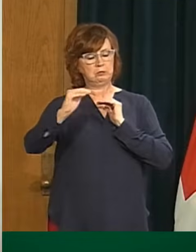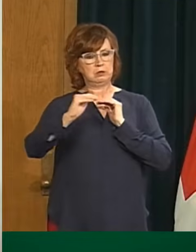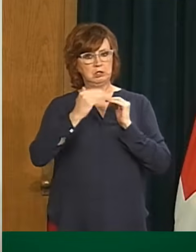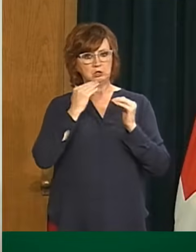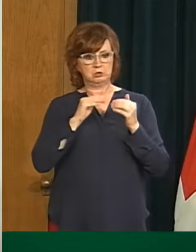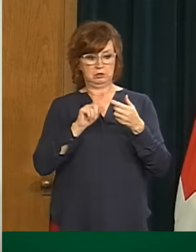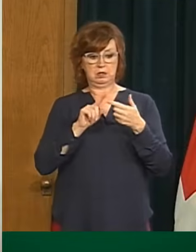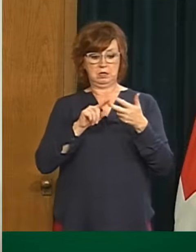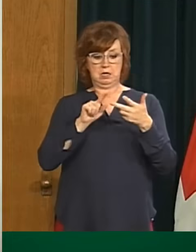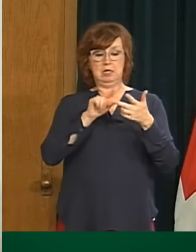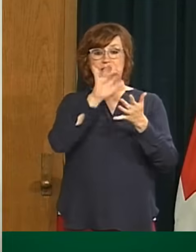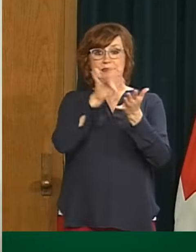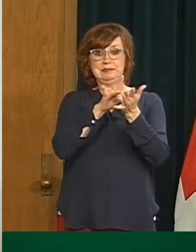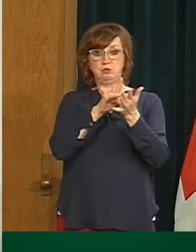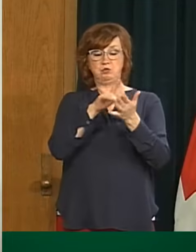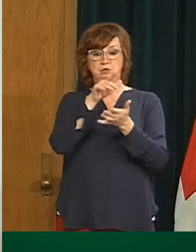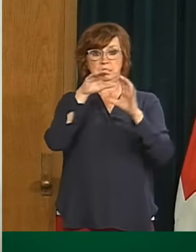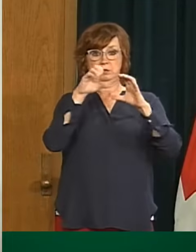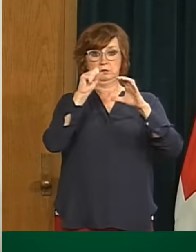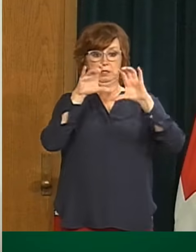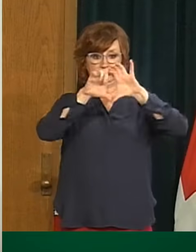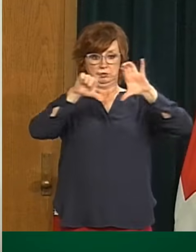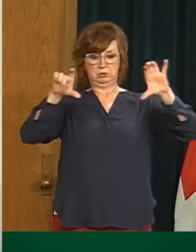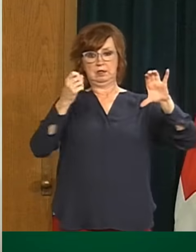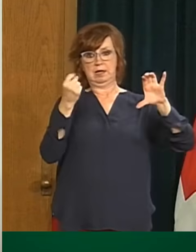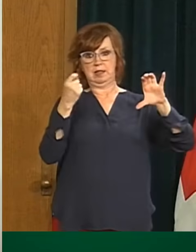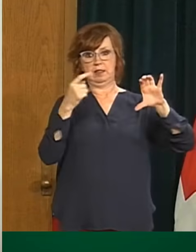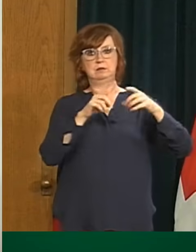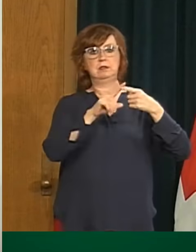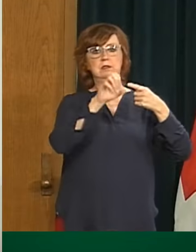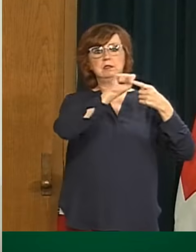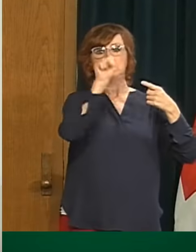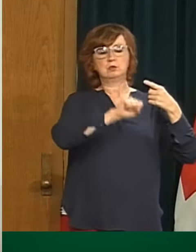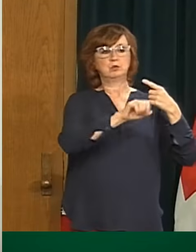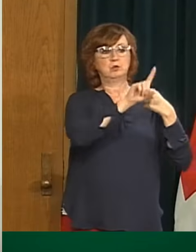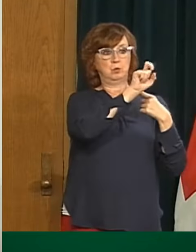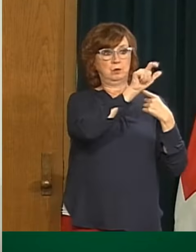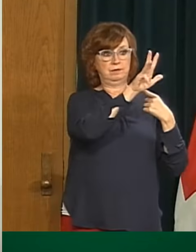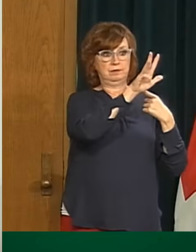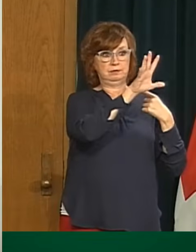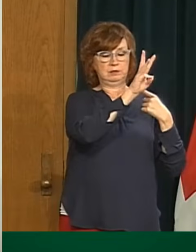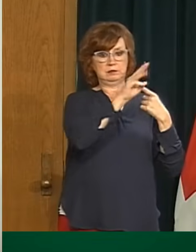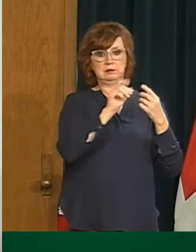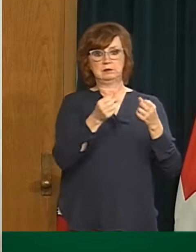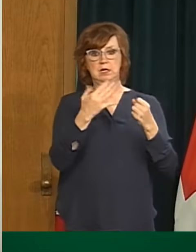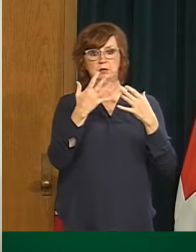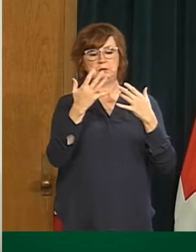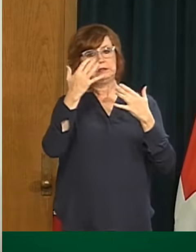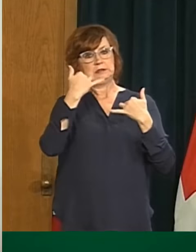11 total cases, just 1 active. Saskatoon, 156 total cases, 14